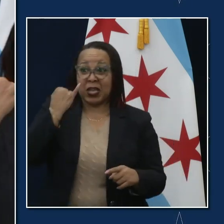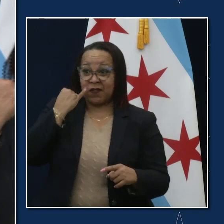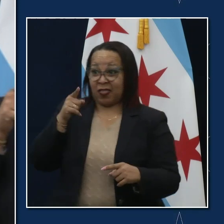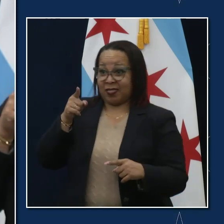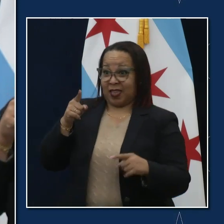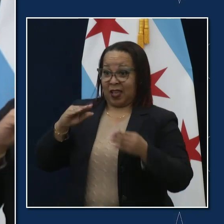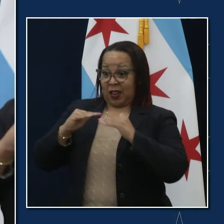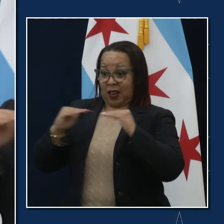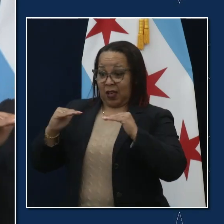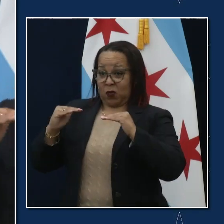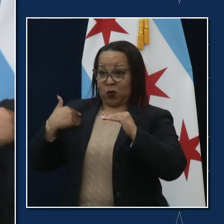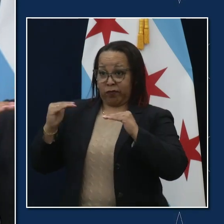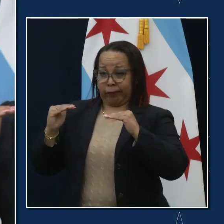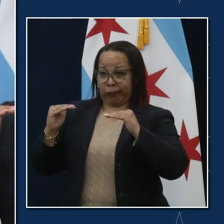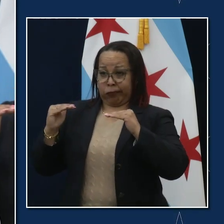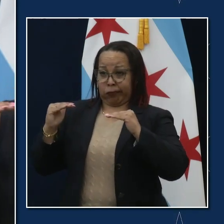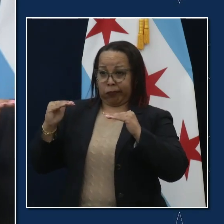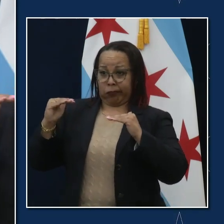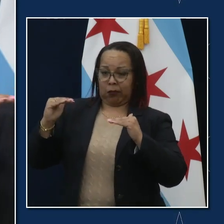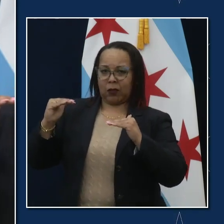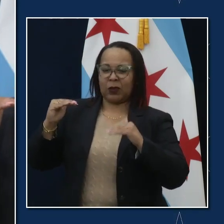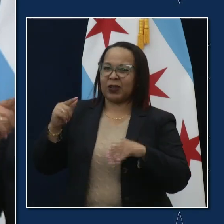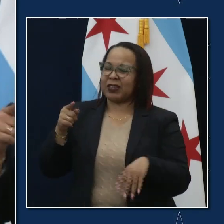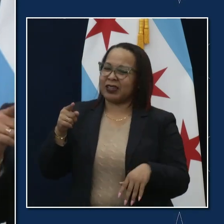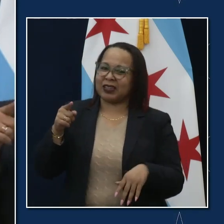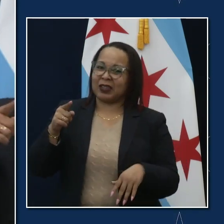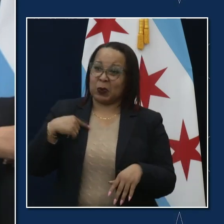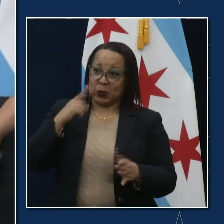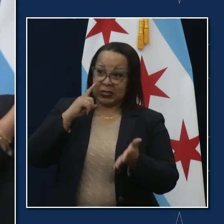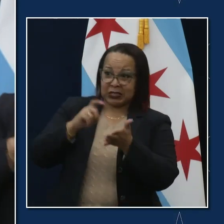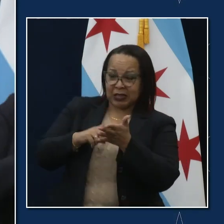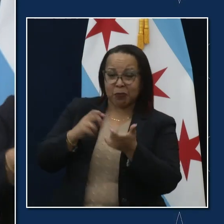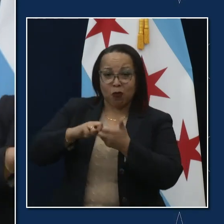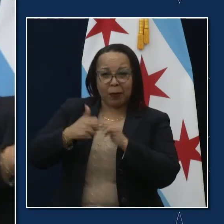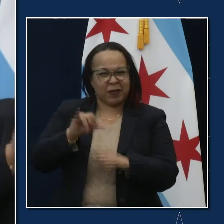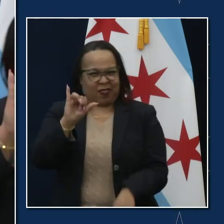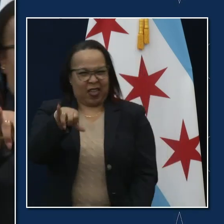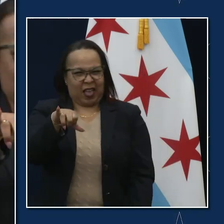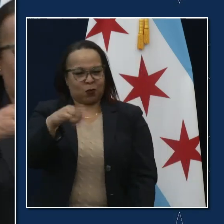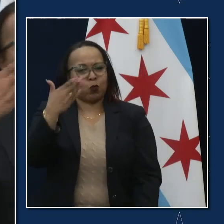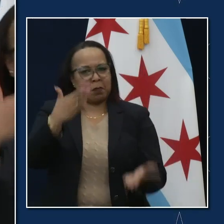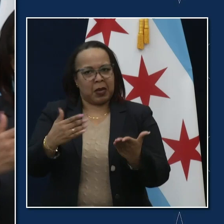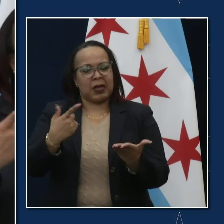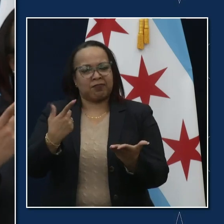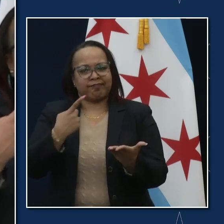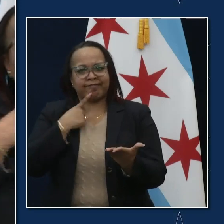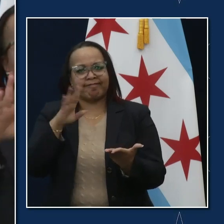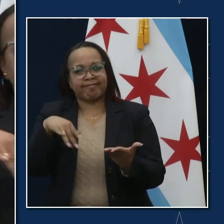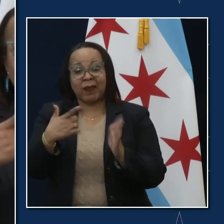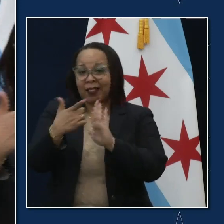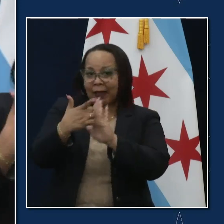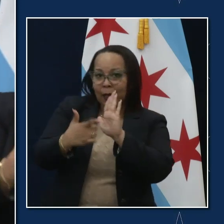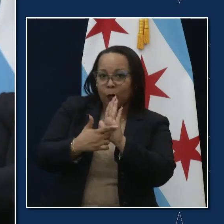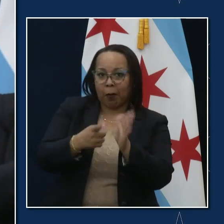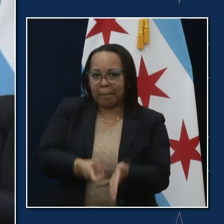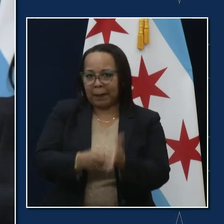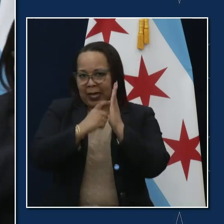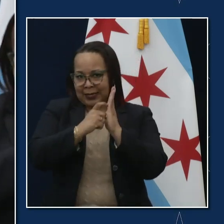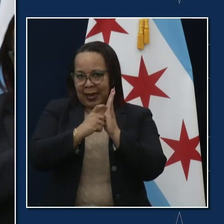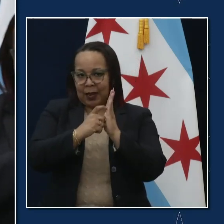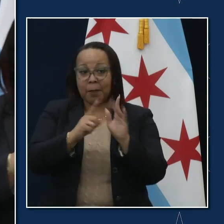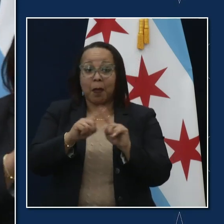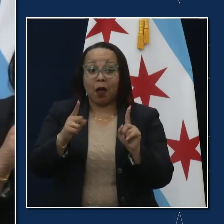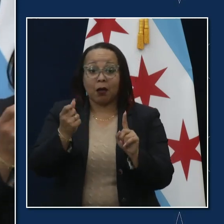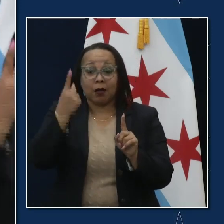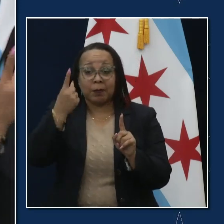that level, it's going up quickly, and we start to see major problems, that's where we might consider sort of legal mandates. But